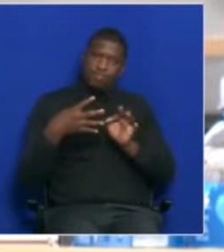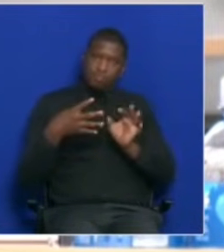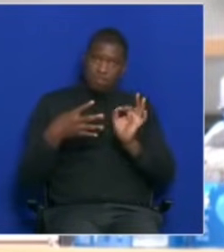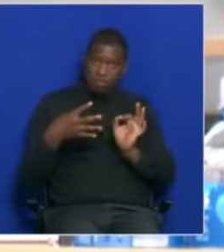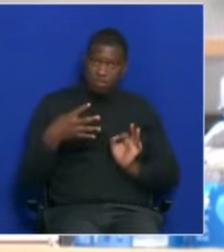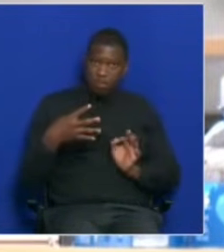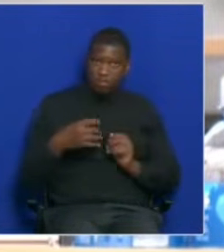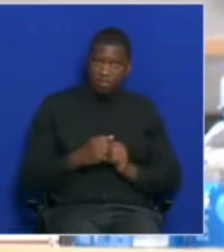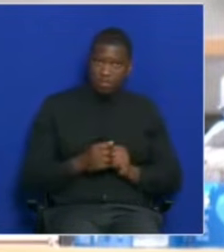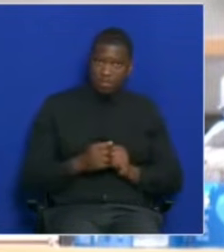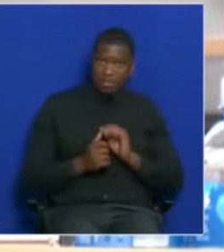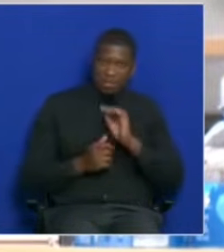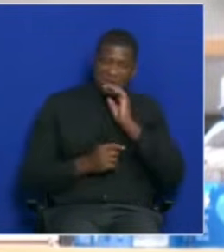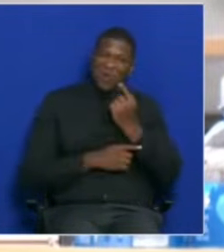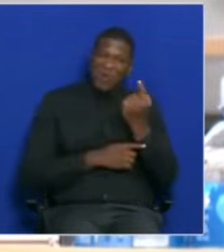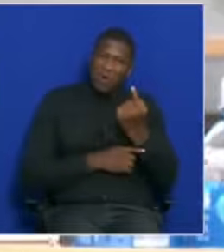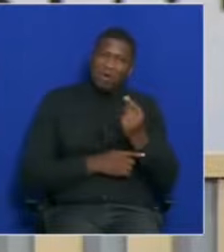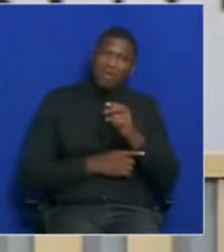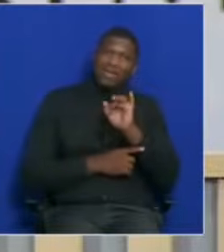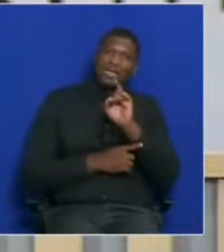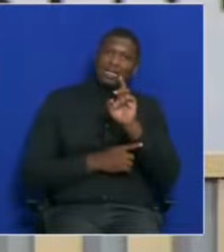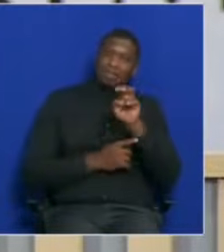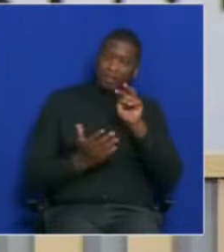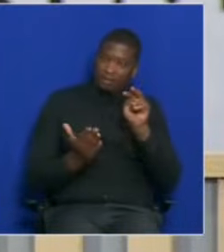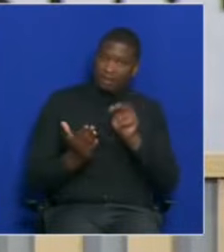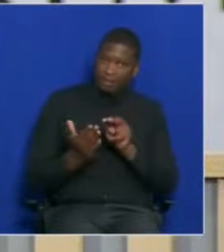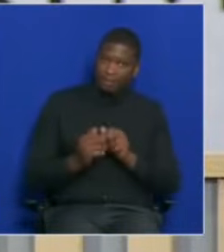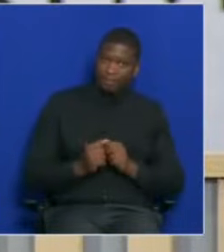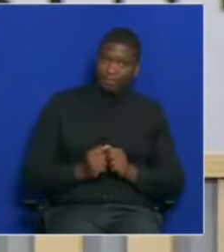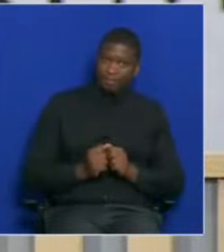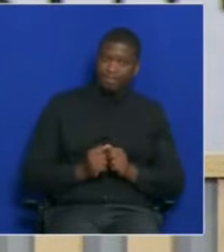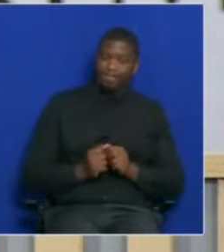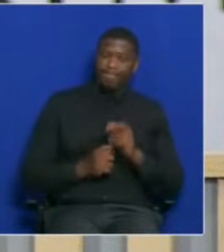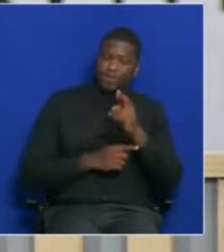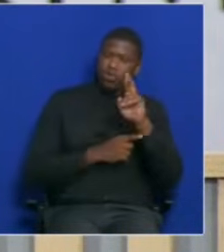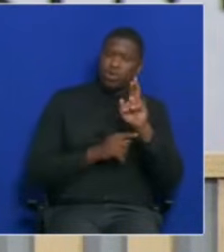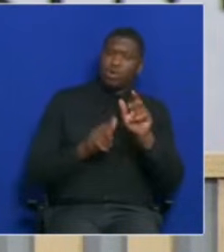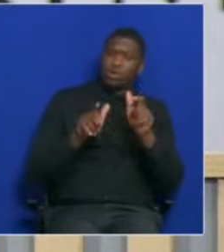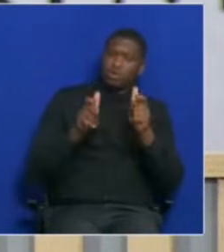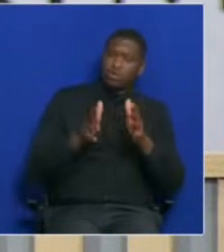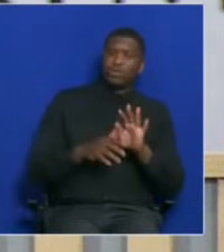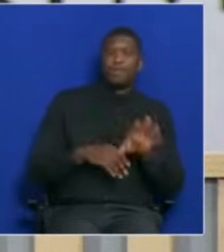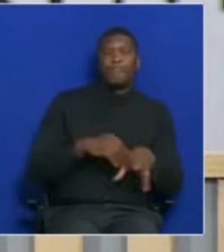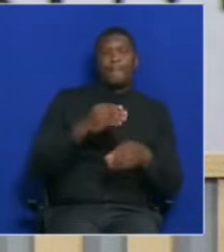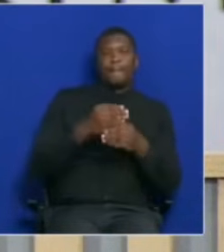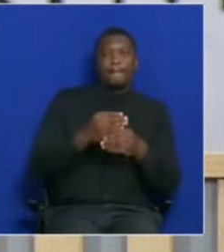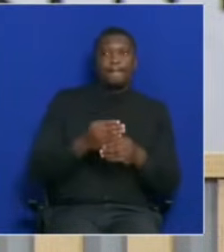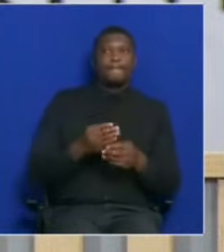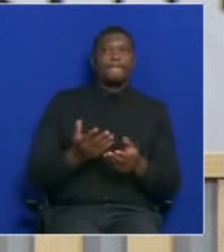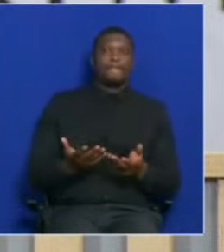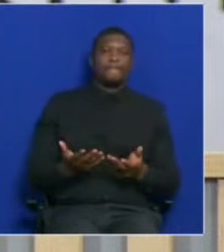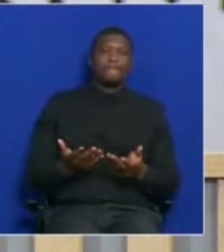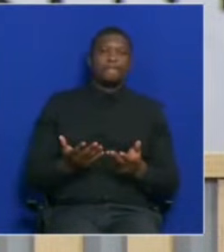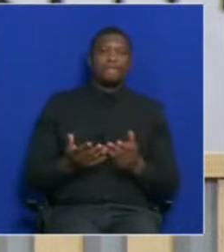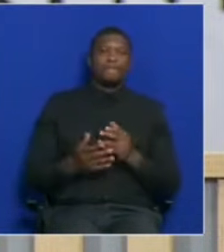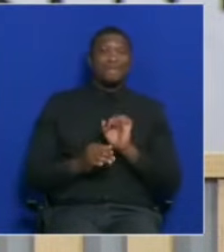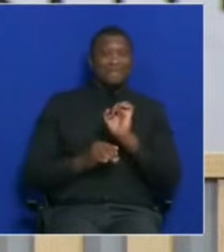the ID should look at. That is correct, Commissioner, and that's what motivated